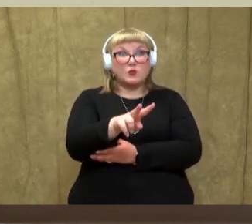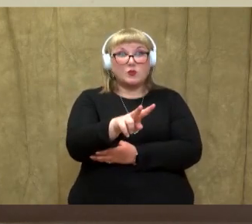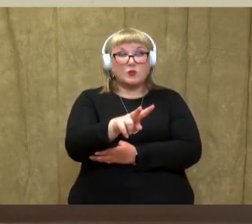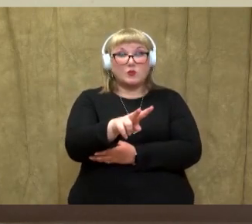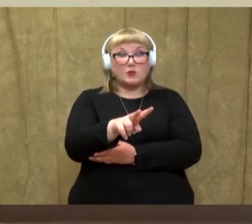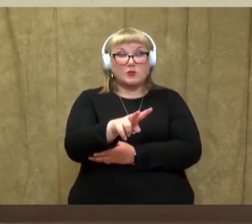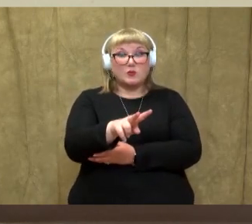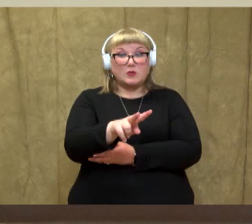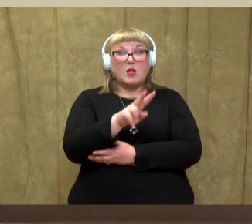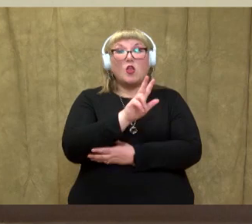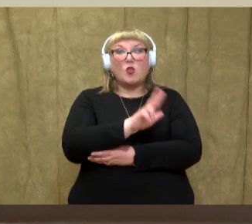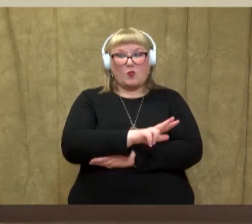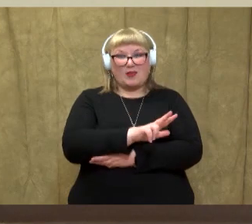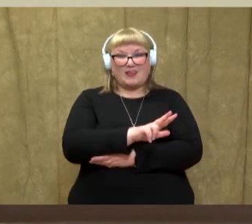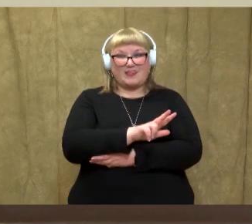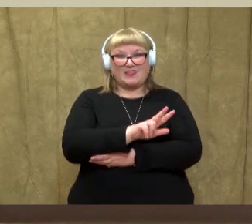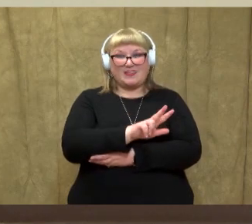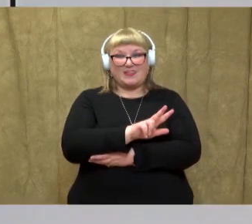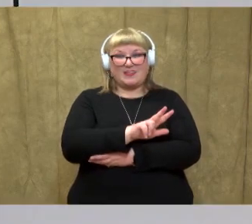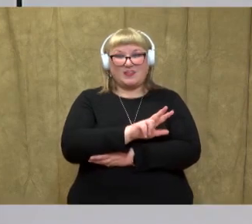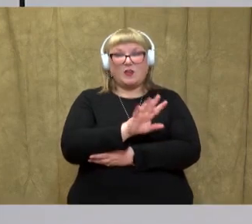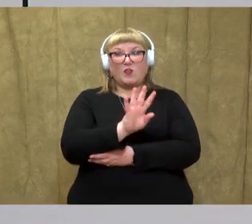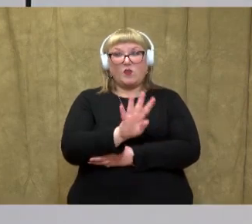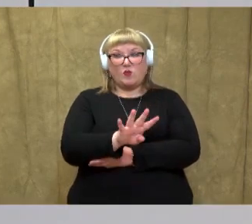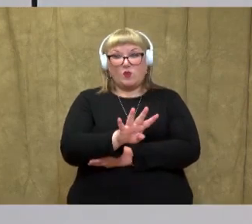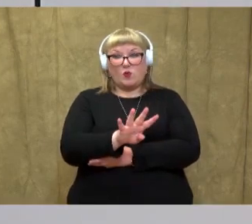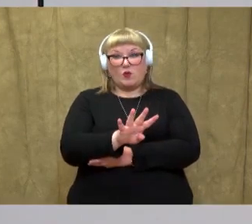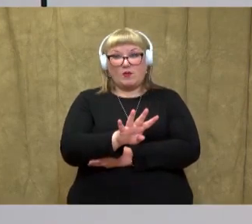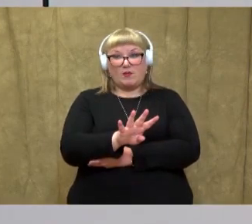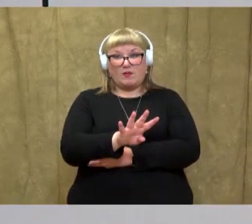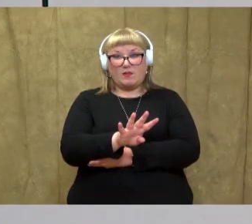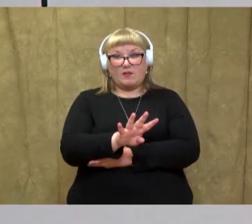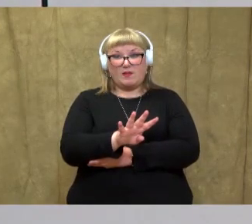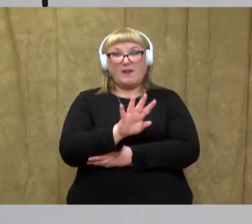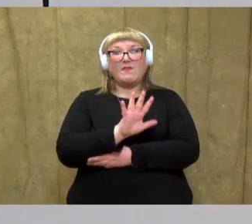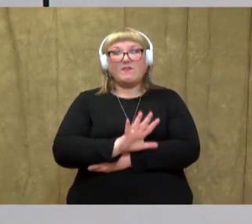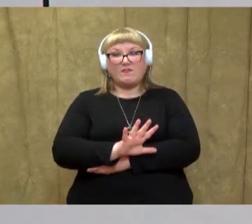2, 3, 4,